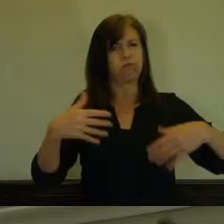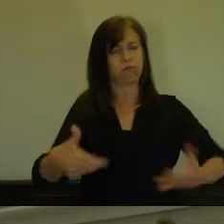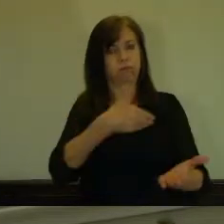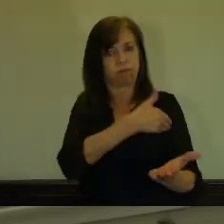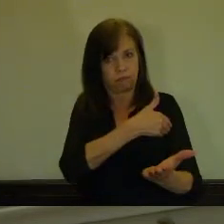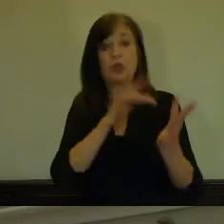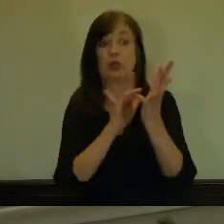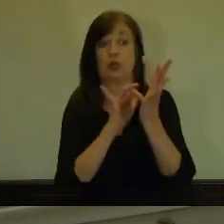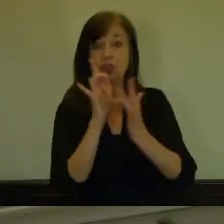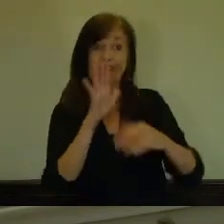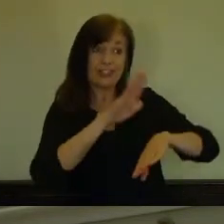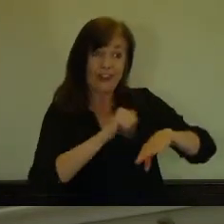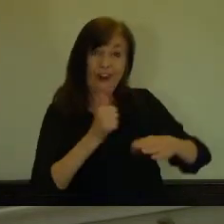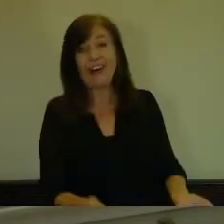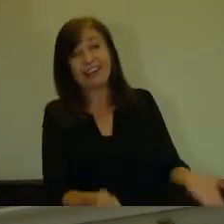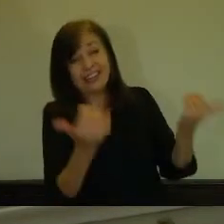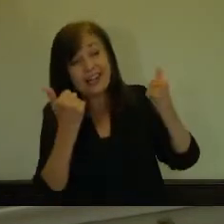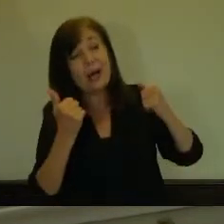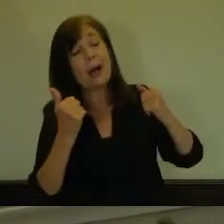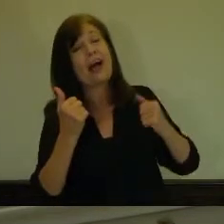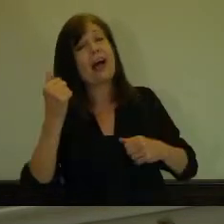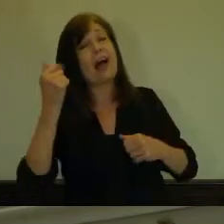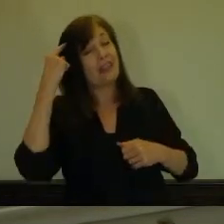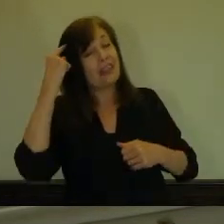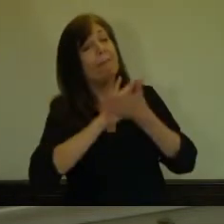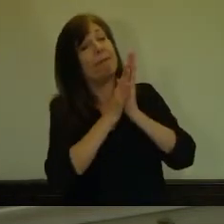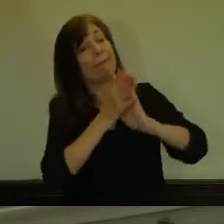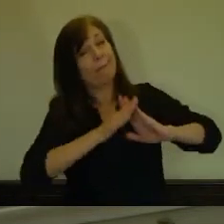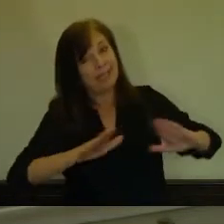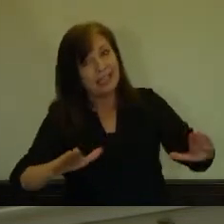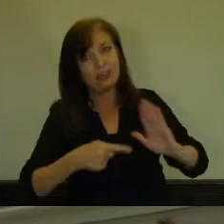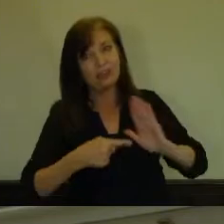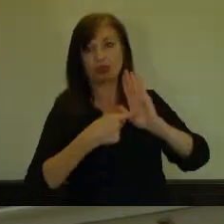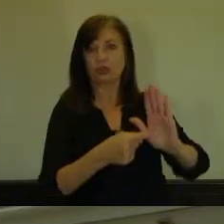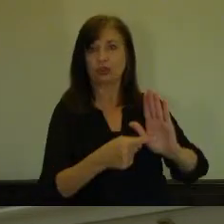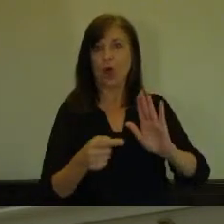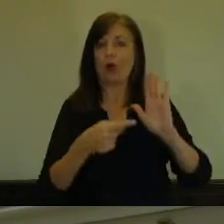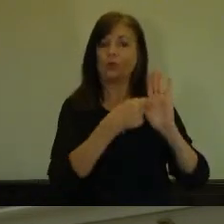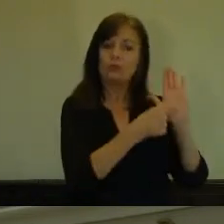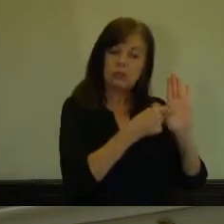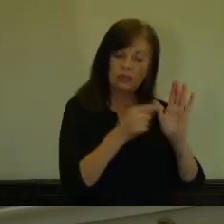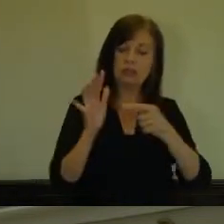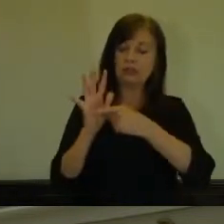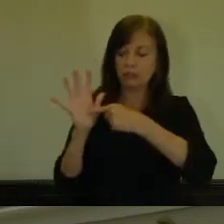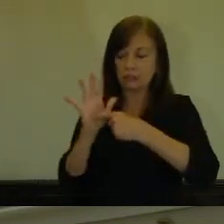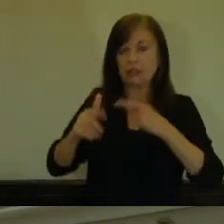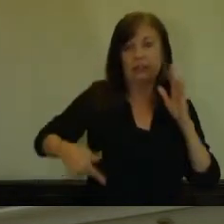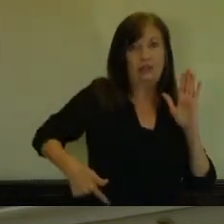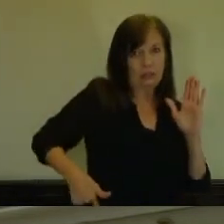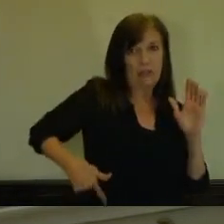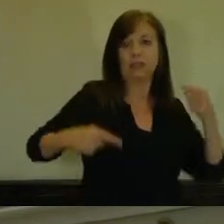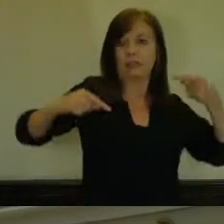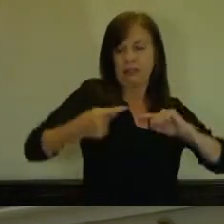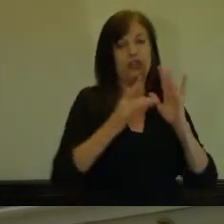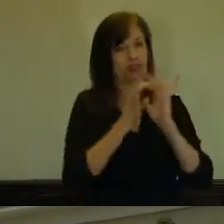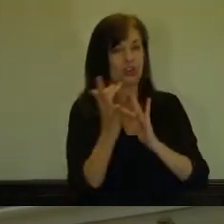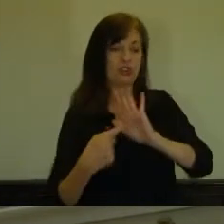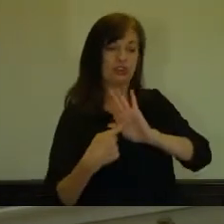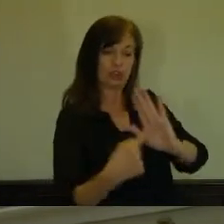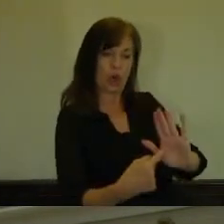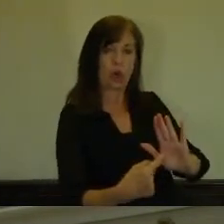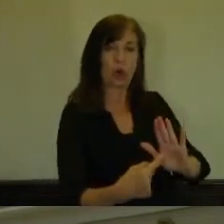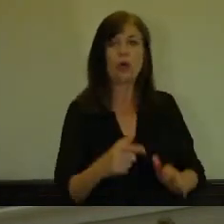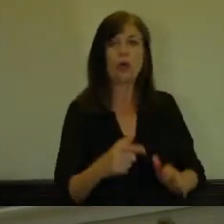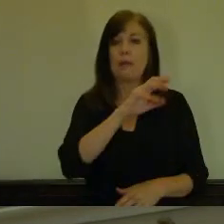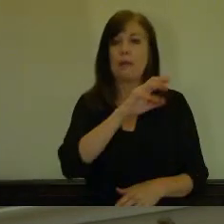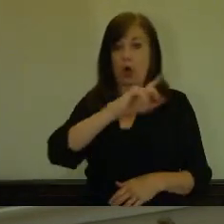to peace, and he shows them his wounds in his hands and in his side. Dr. King once